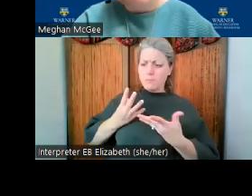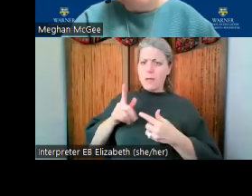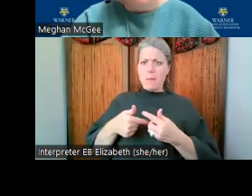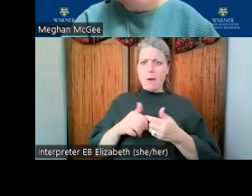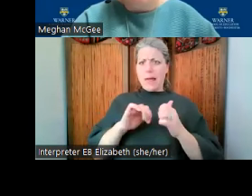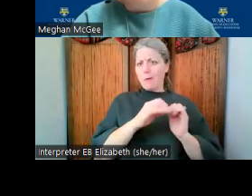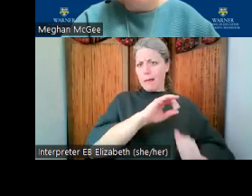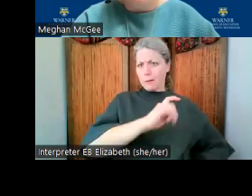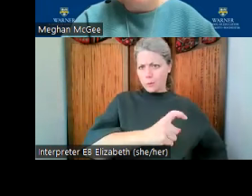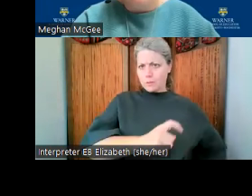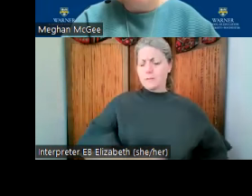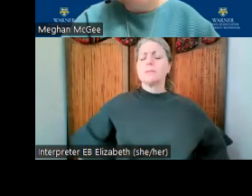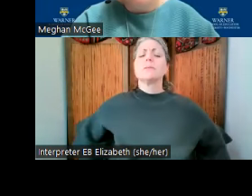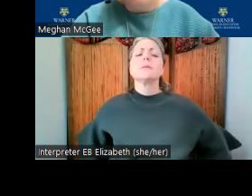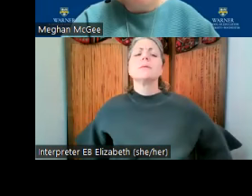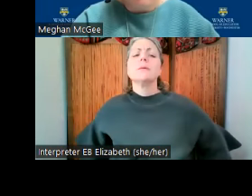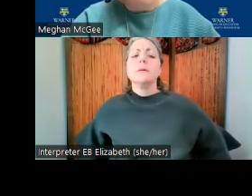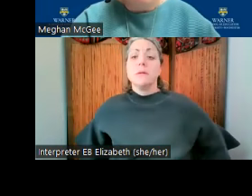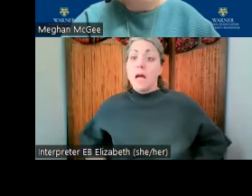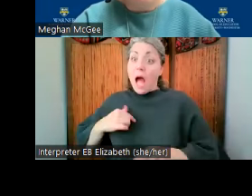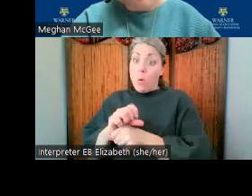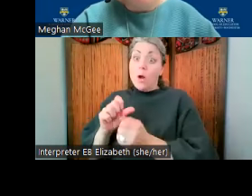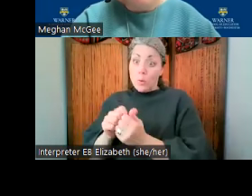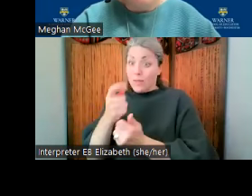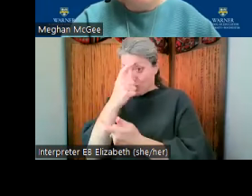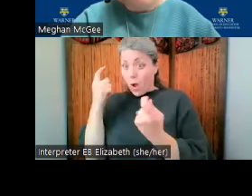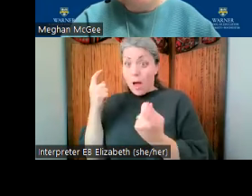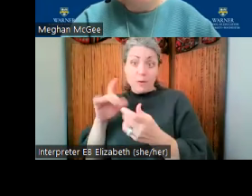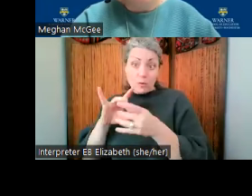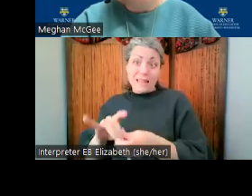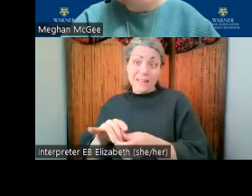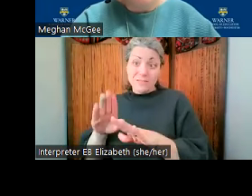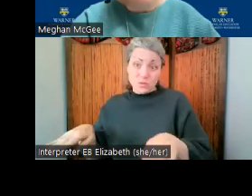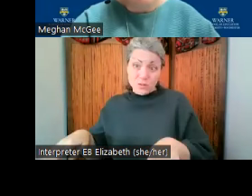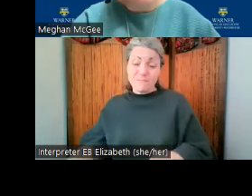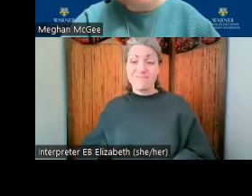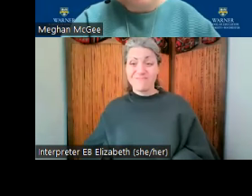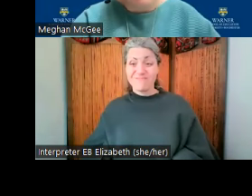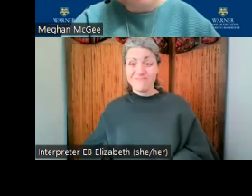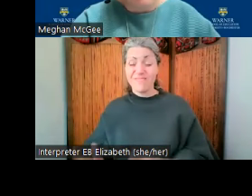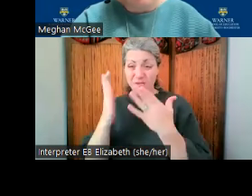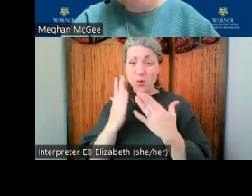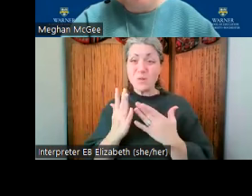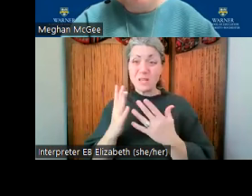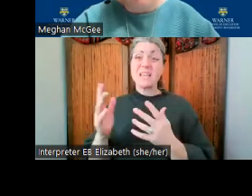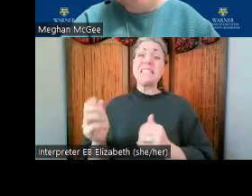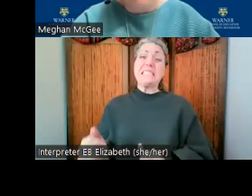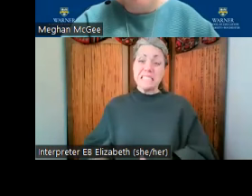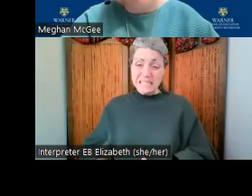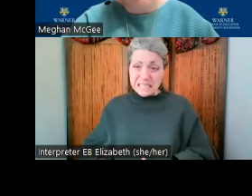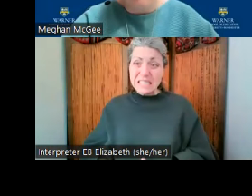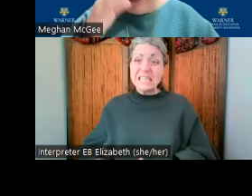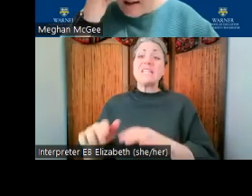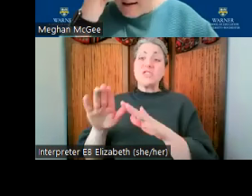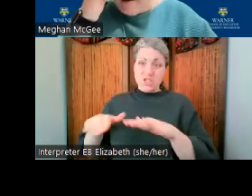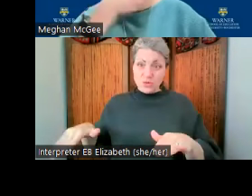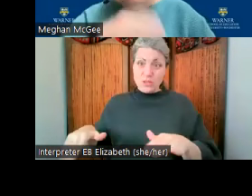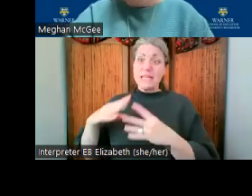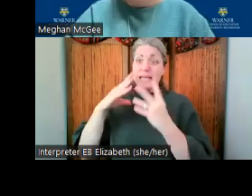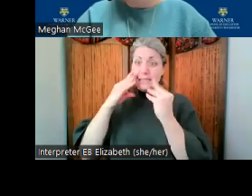see the unfortunate reality of trauma is that children are being exposed to things that they really developmentally shouldn't